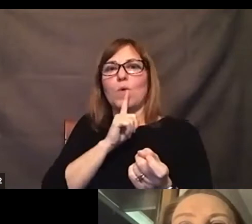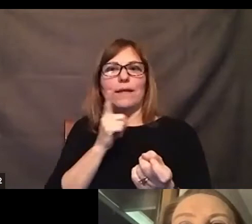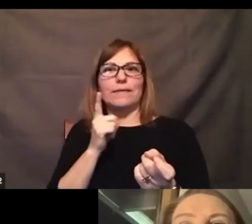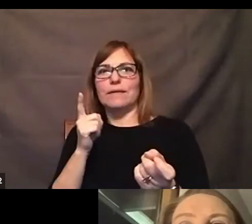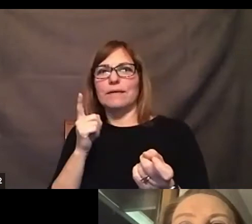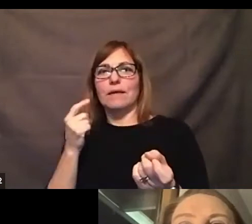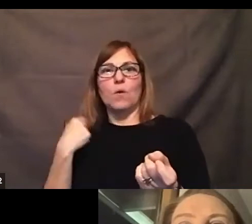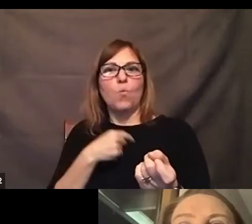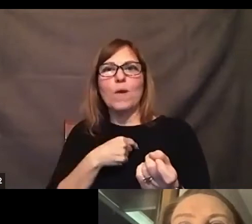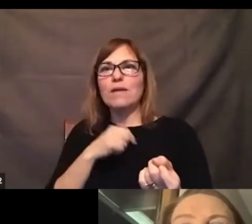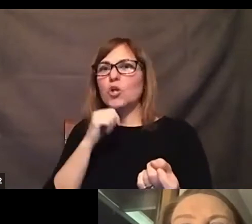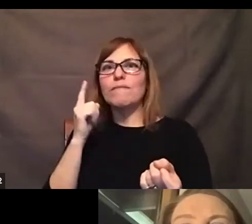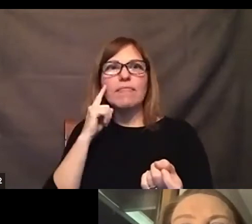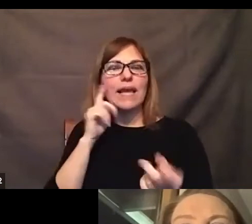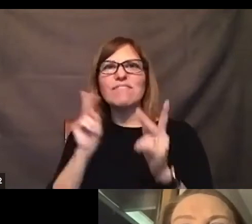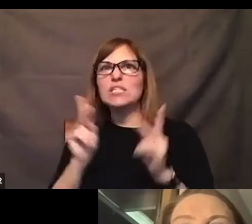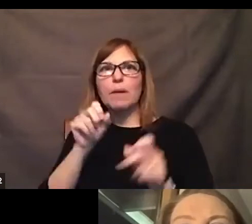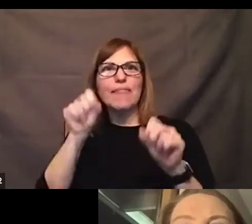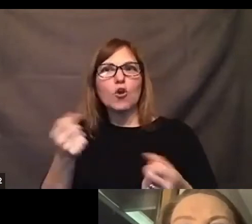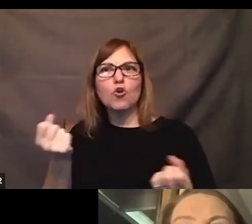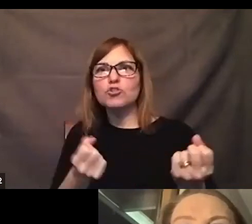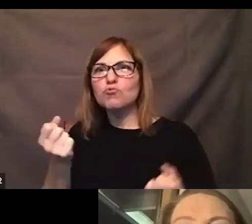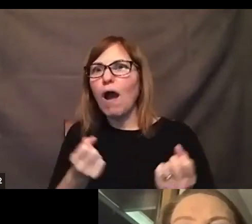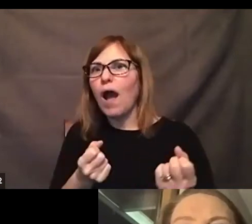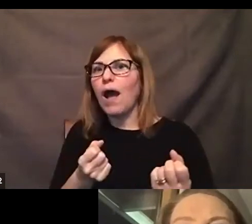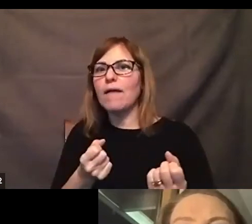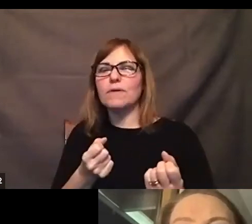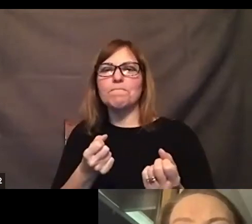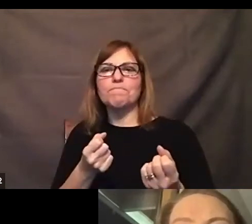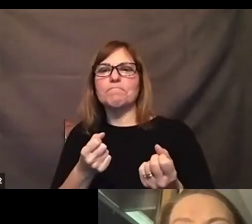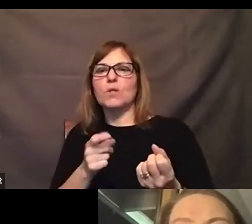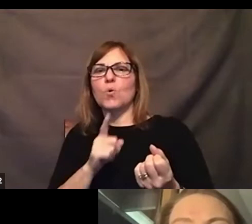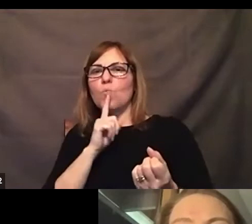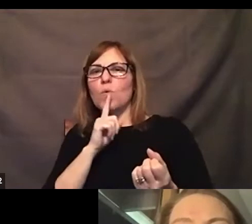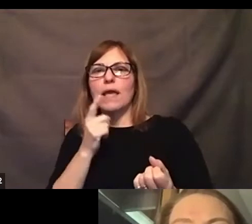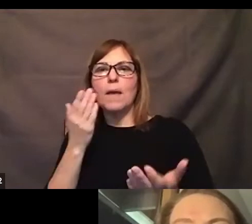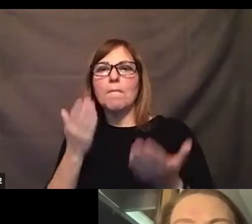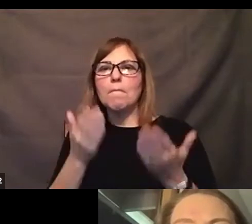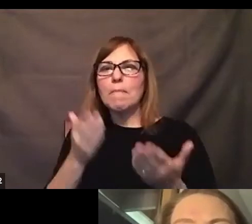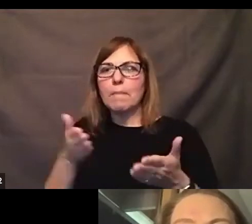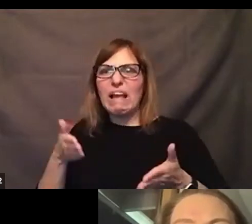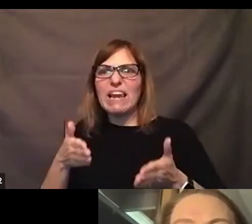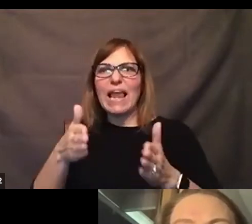can drive don't think about, right? ABS braking, and lane control,